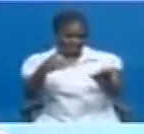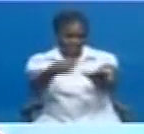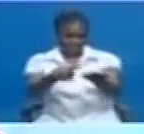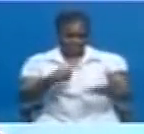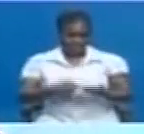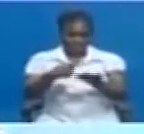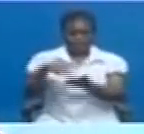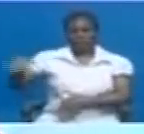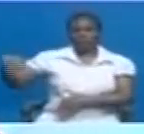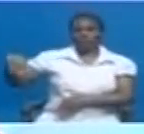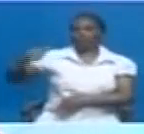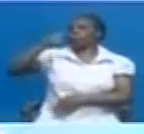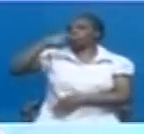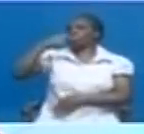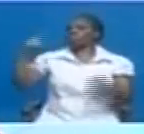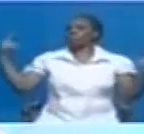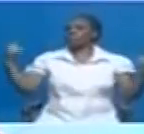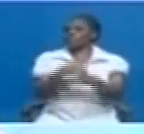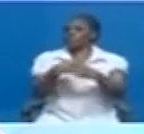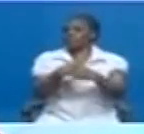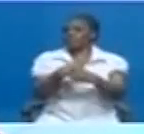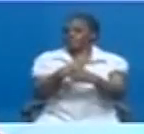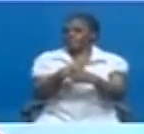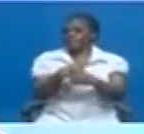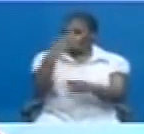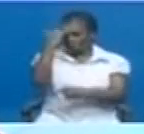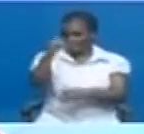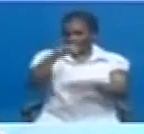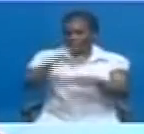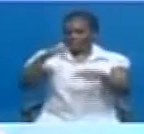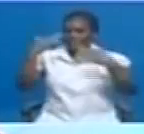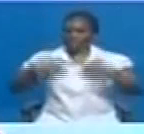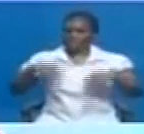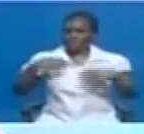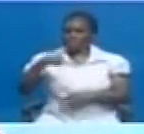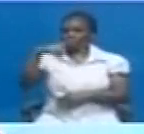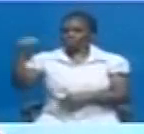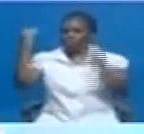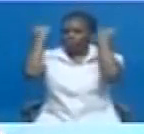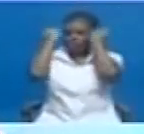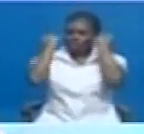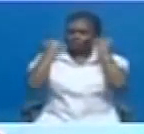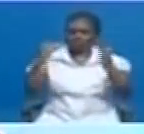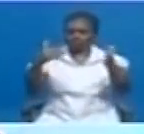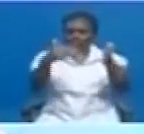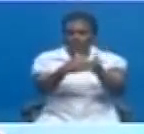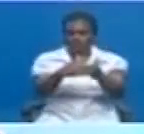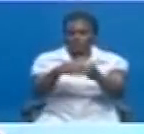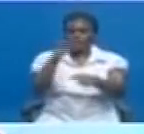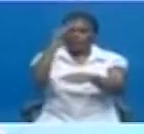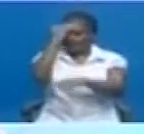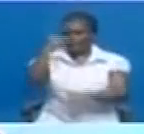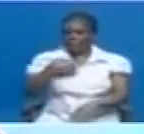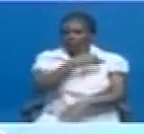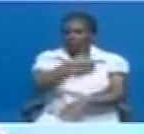on polio vaccine has tonight taken a different twist, with a polio victim going to court to stop the Catholic Church from campaigning